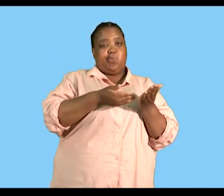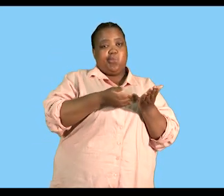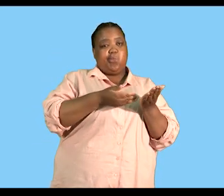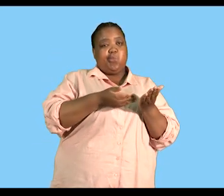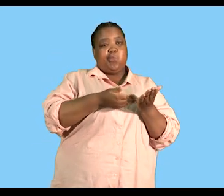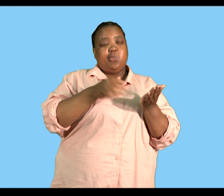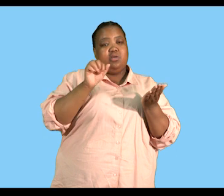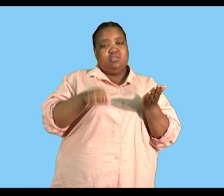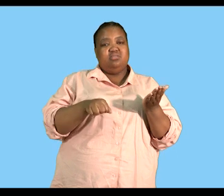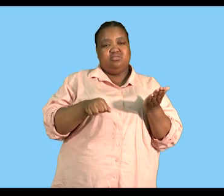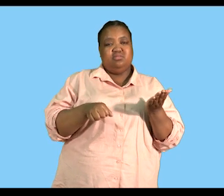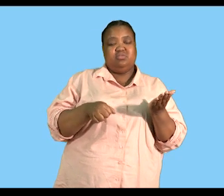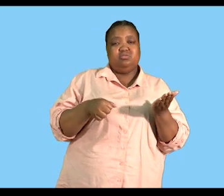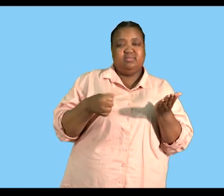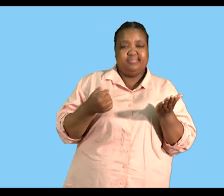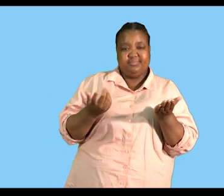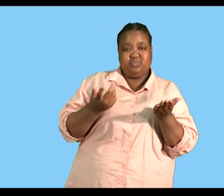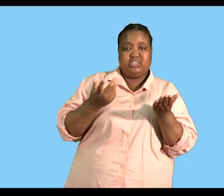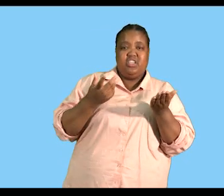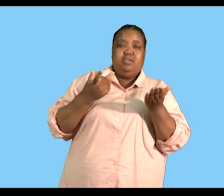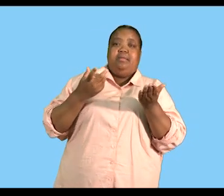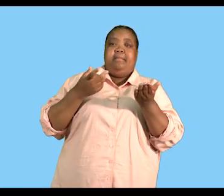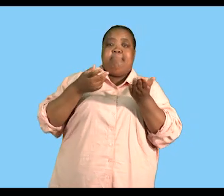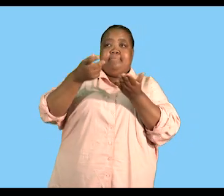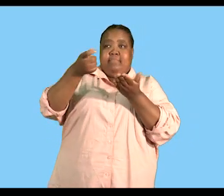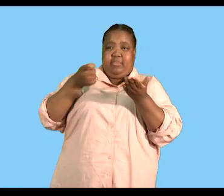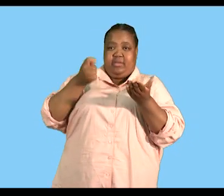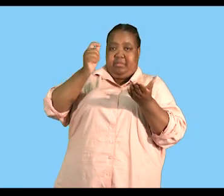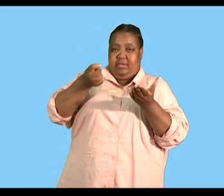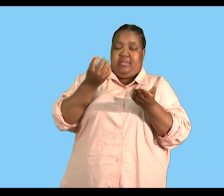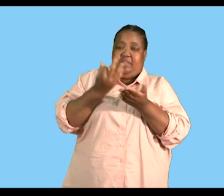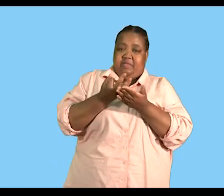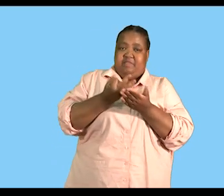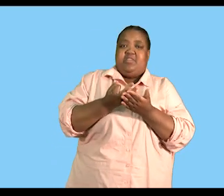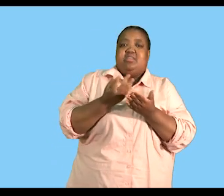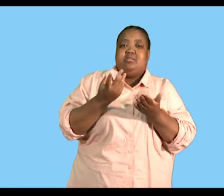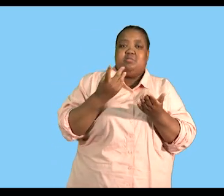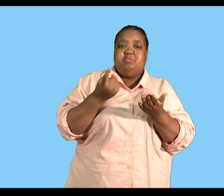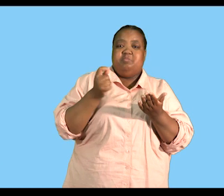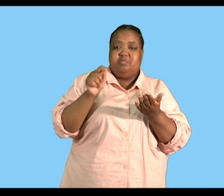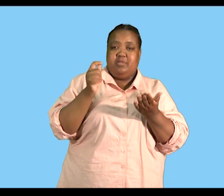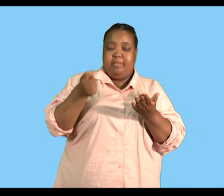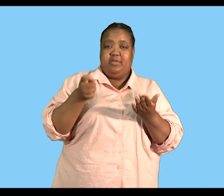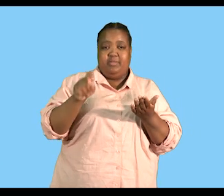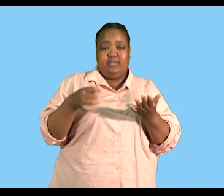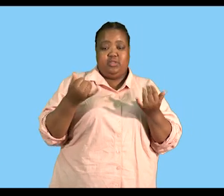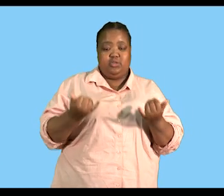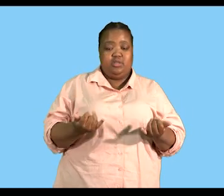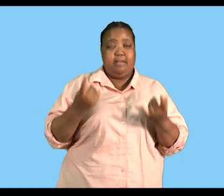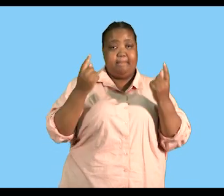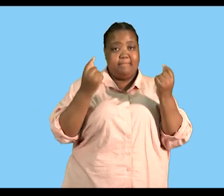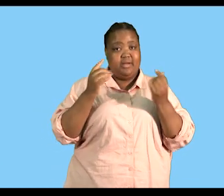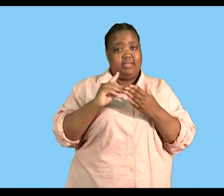a transaction fee of which you are charged off. So we need to find how much money was